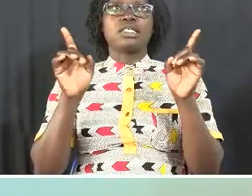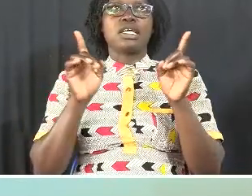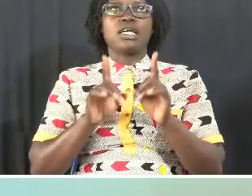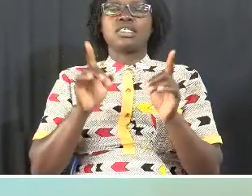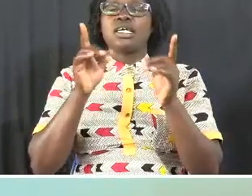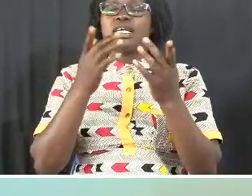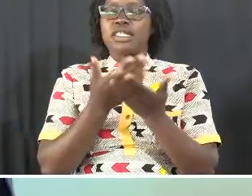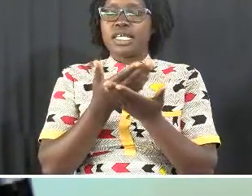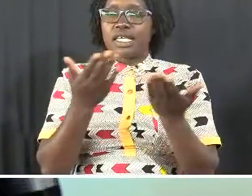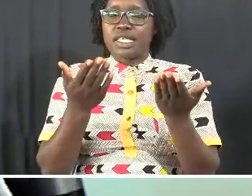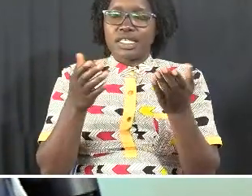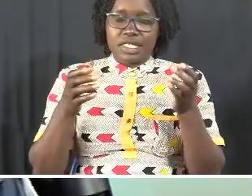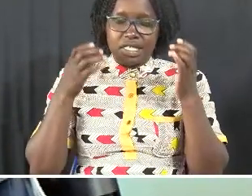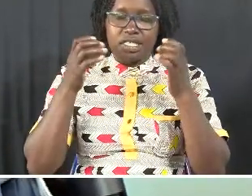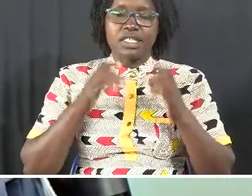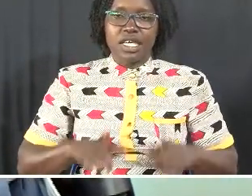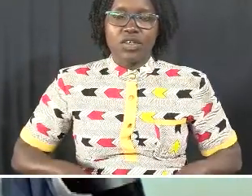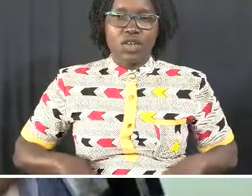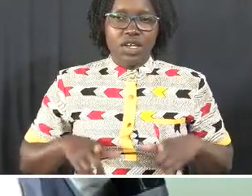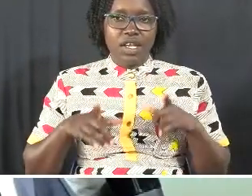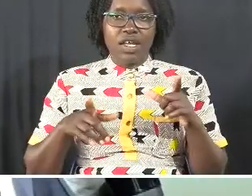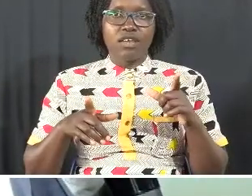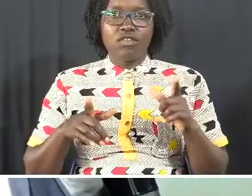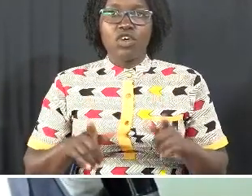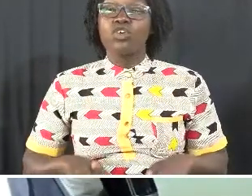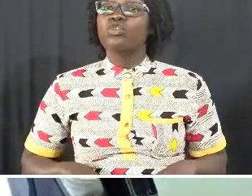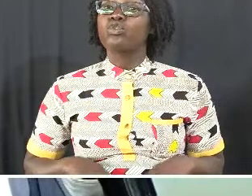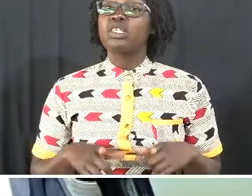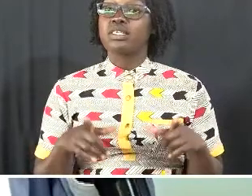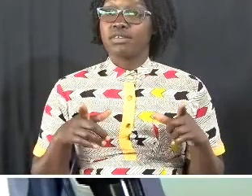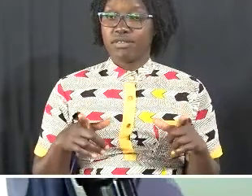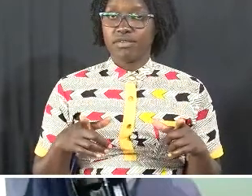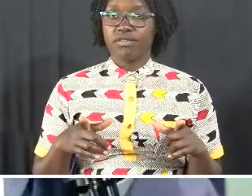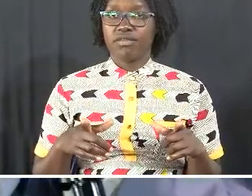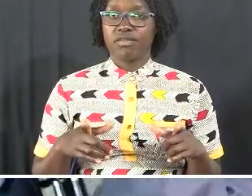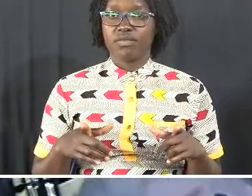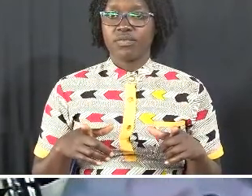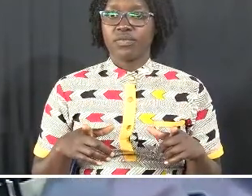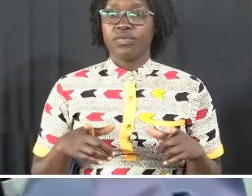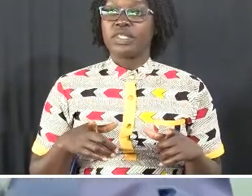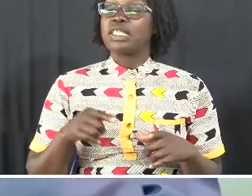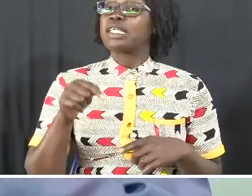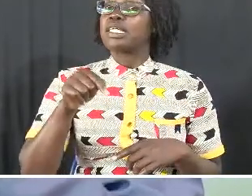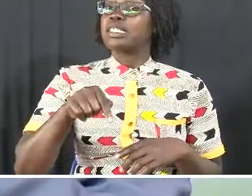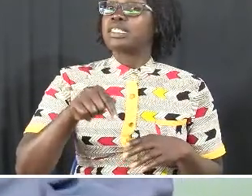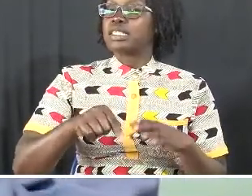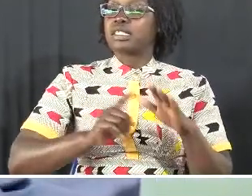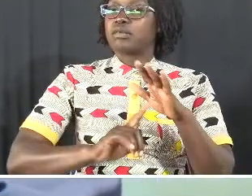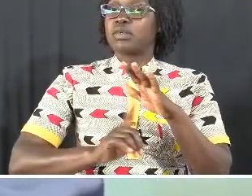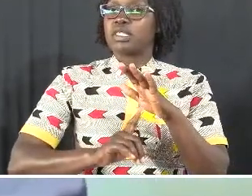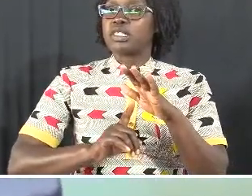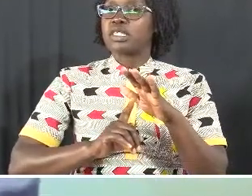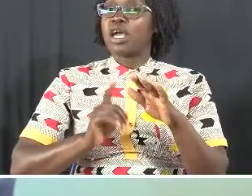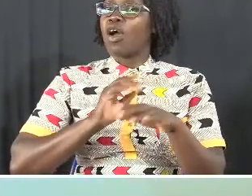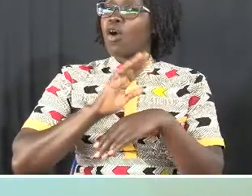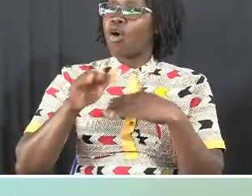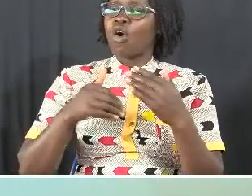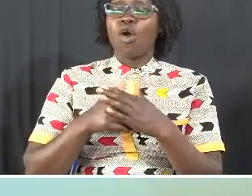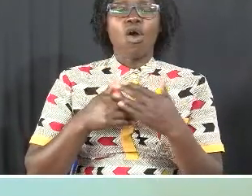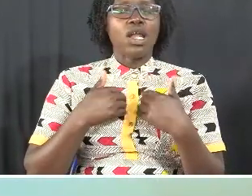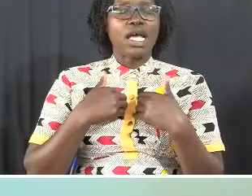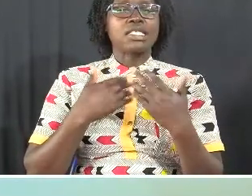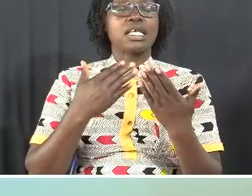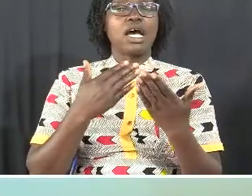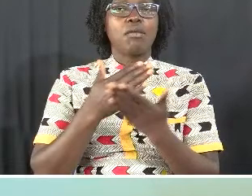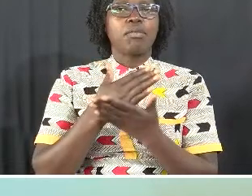that there is eternal life to live. In this ministry, everyone has a part to